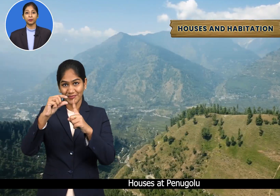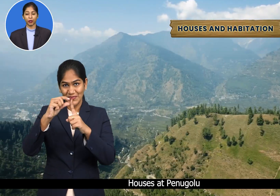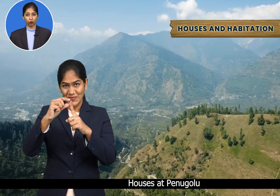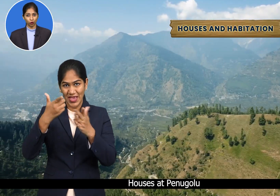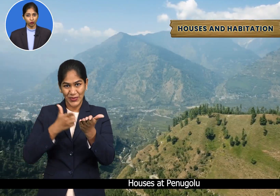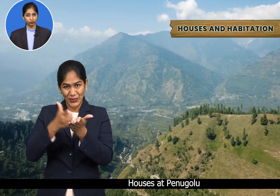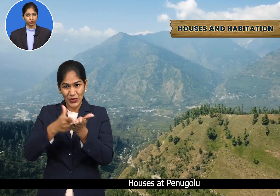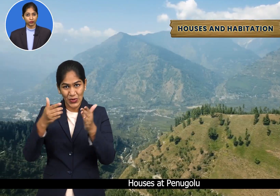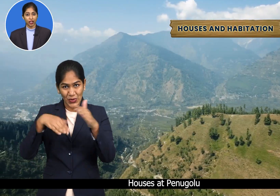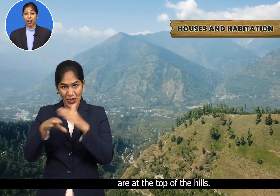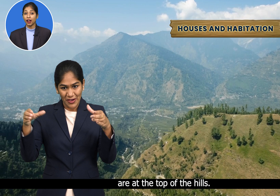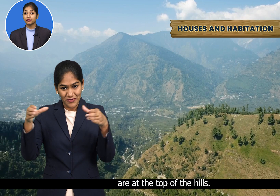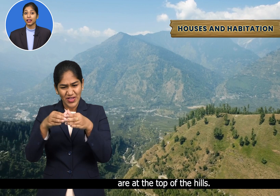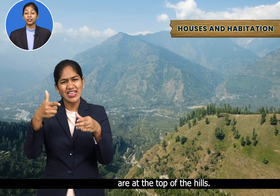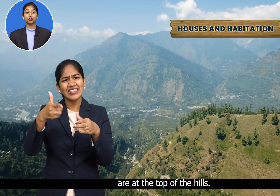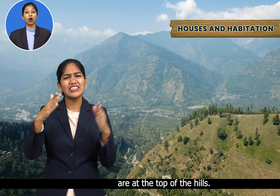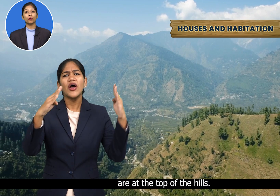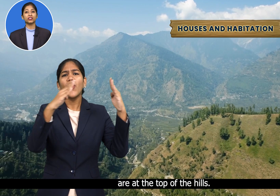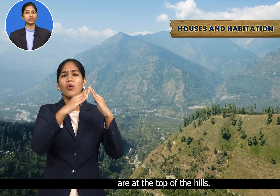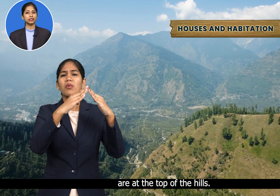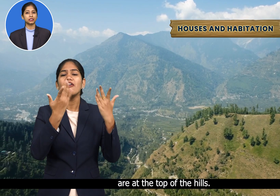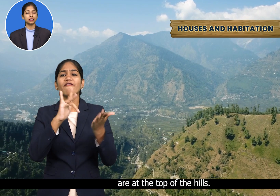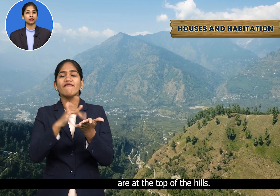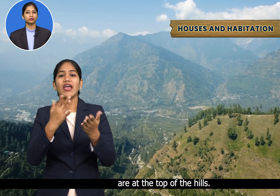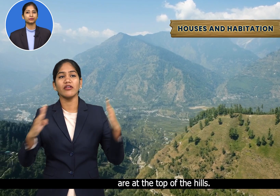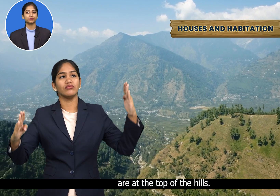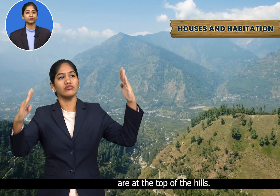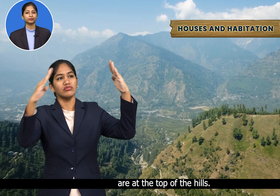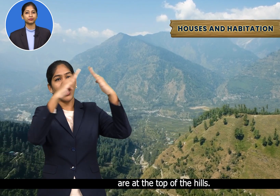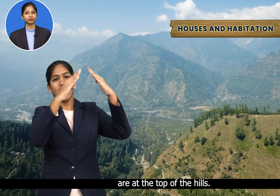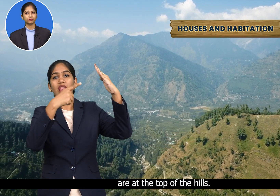Houses at Penugolu are at the top of the hills.